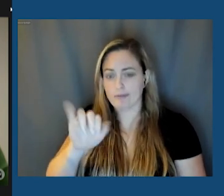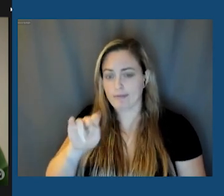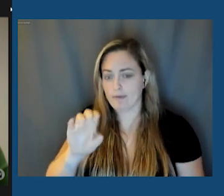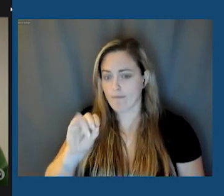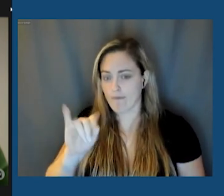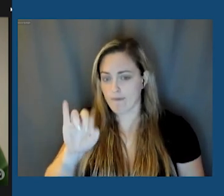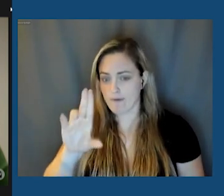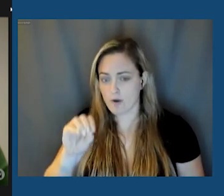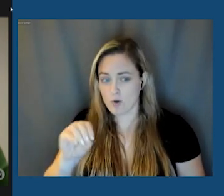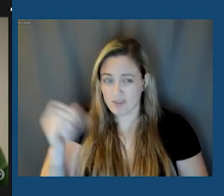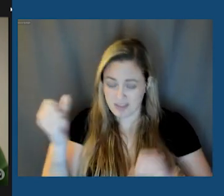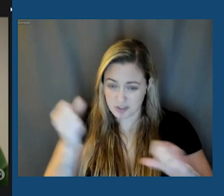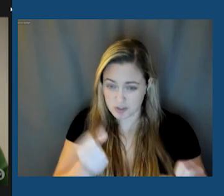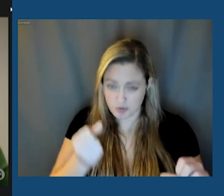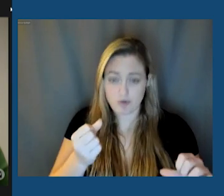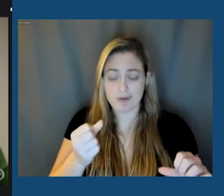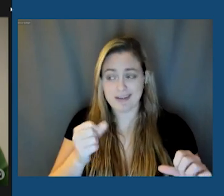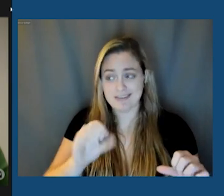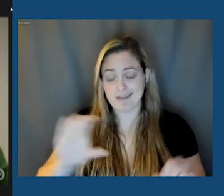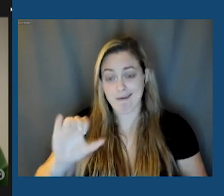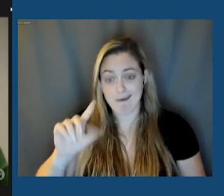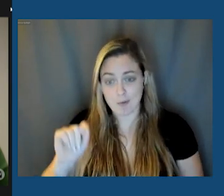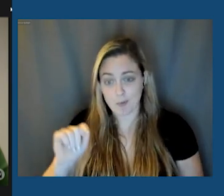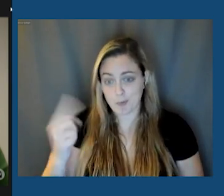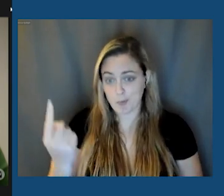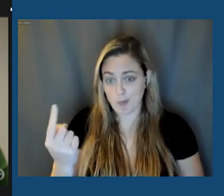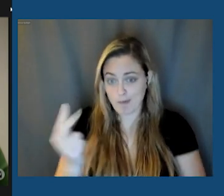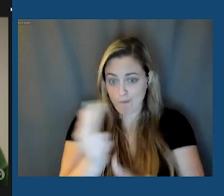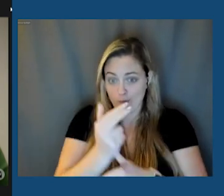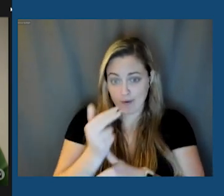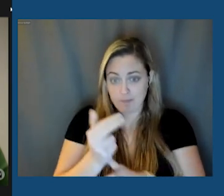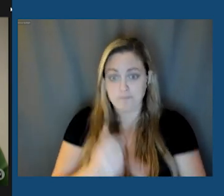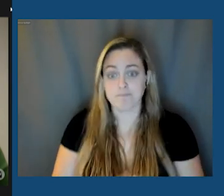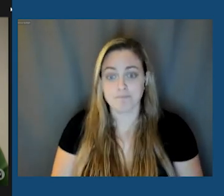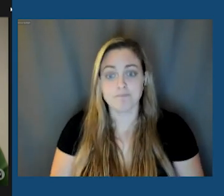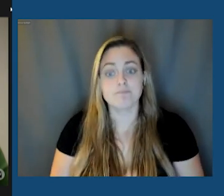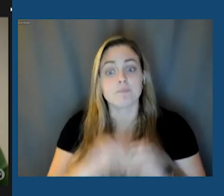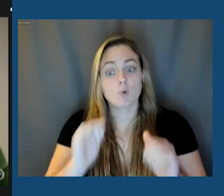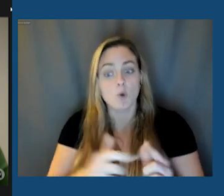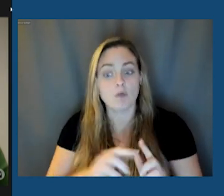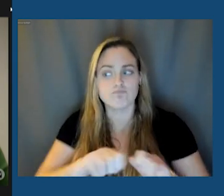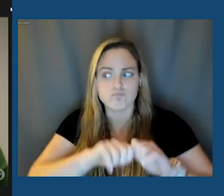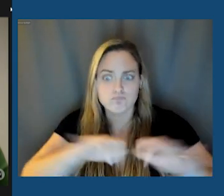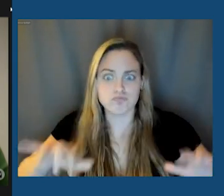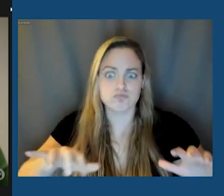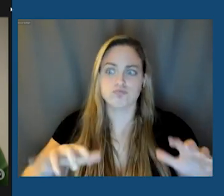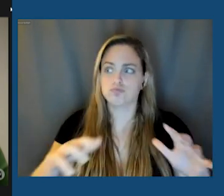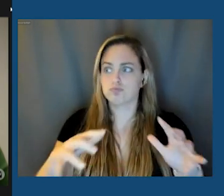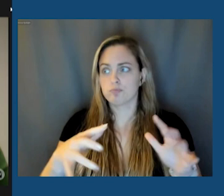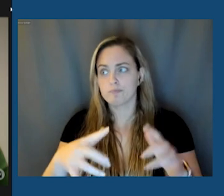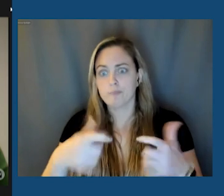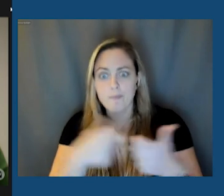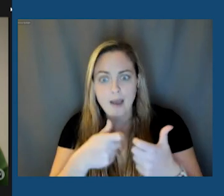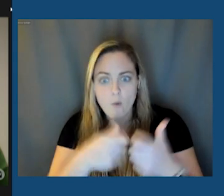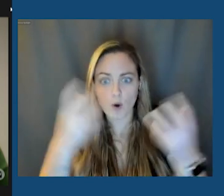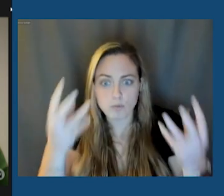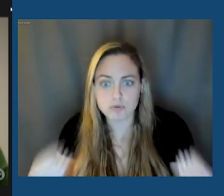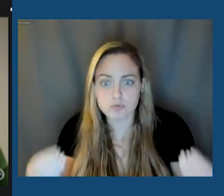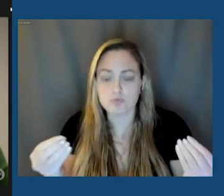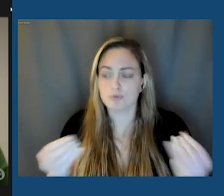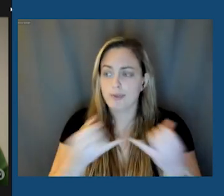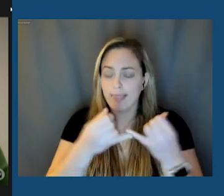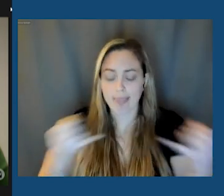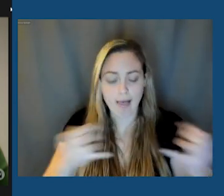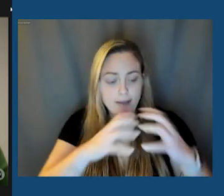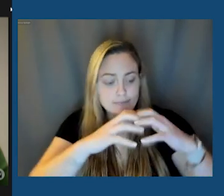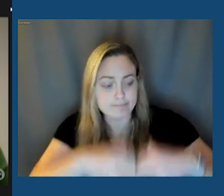as strong as a Category 1 hurricane. That could lead to widespread power outages from power lines or trees that